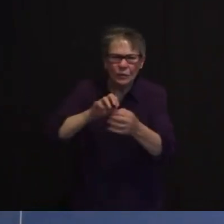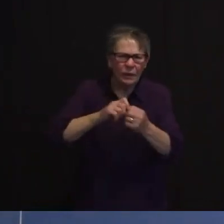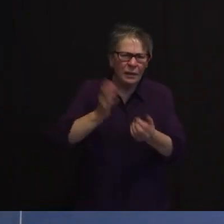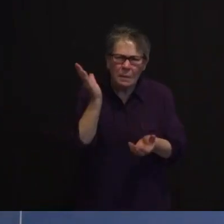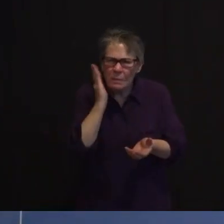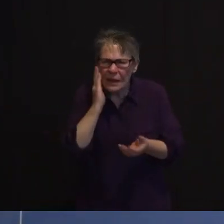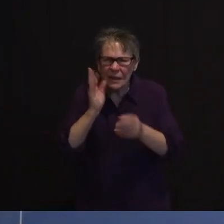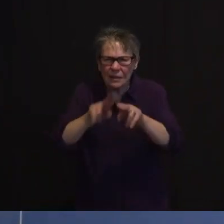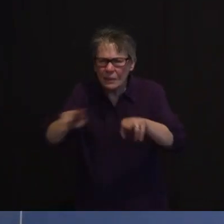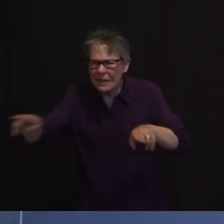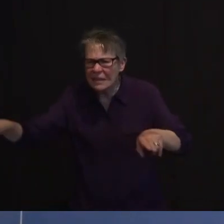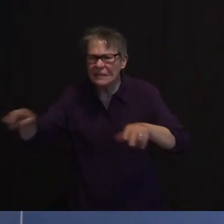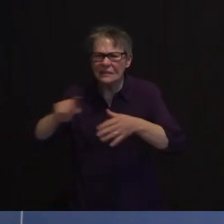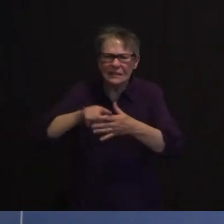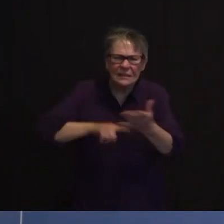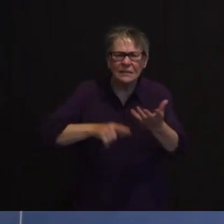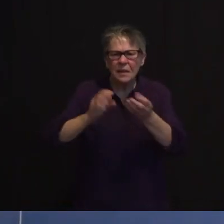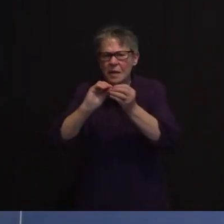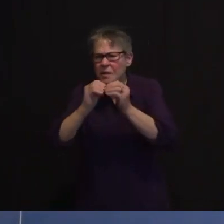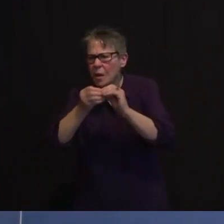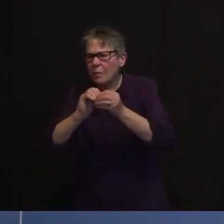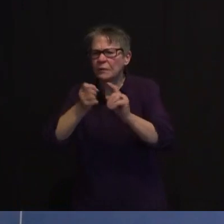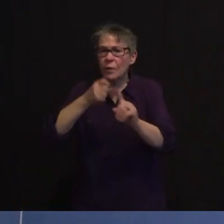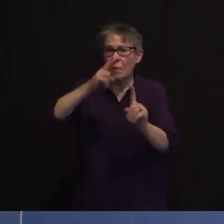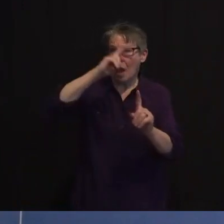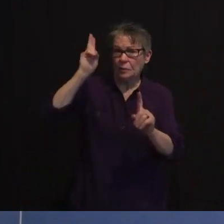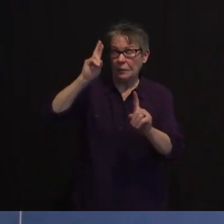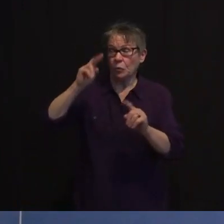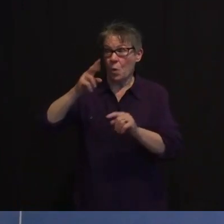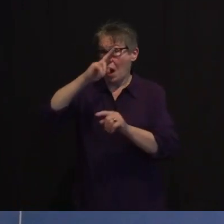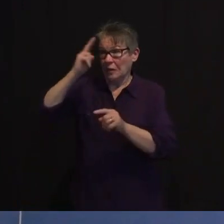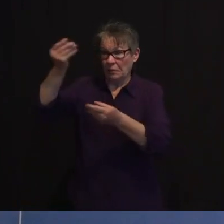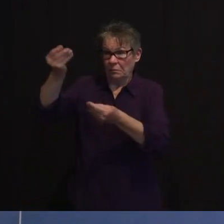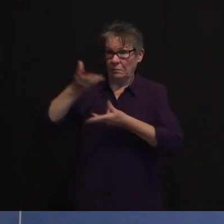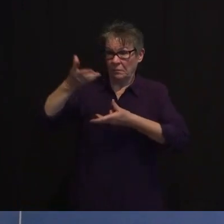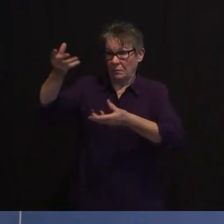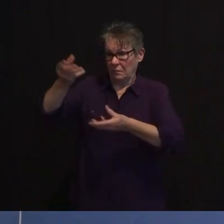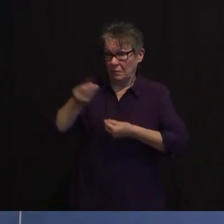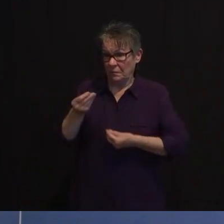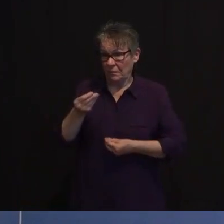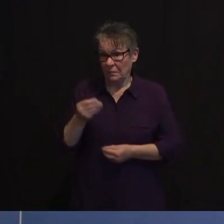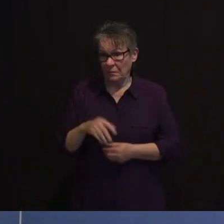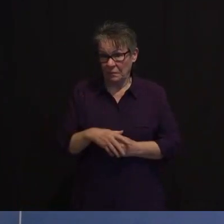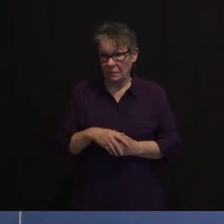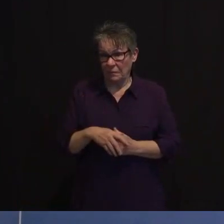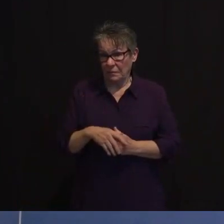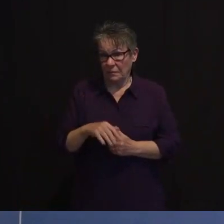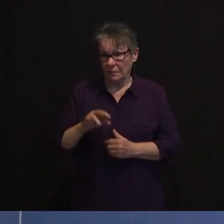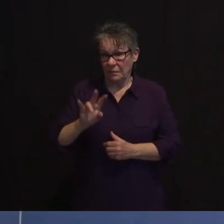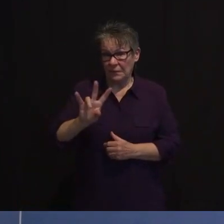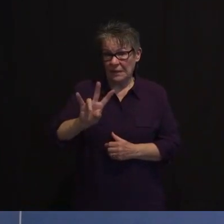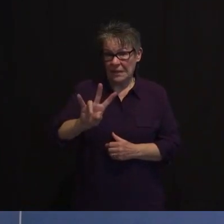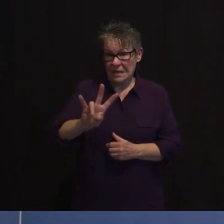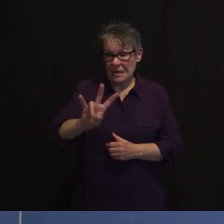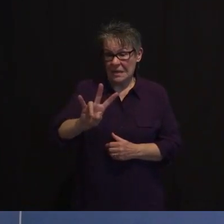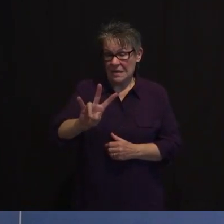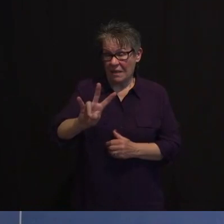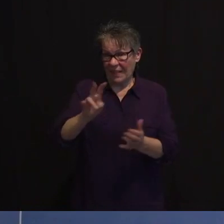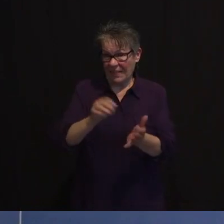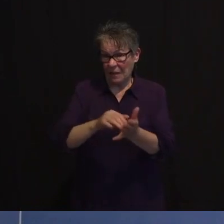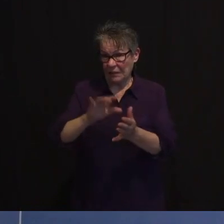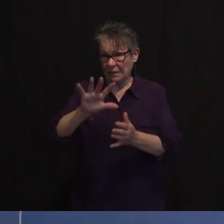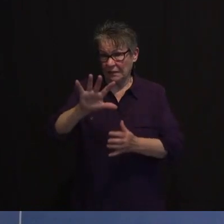our hospitals last evening, there are 7,781 hospitalizations, which include